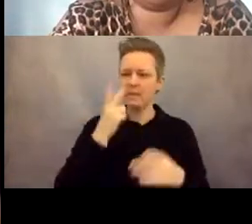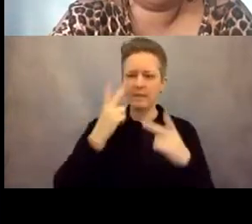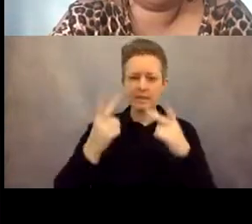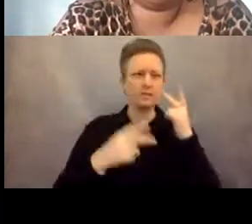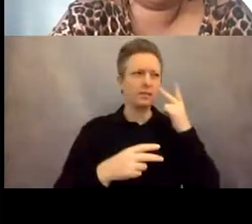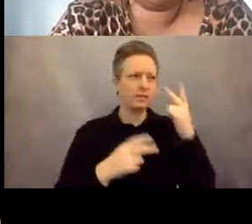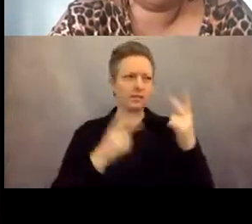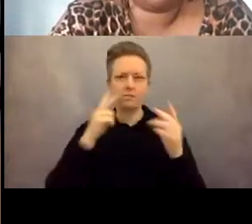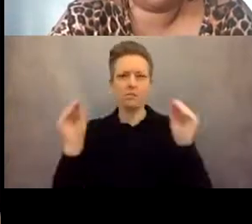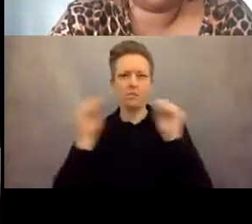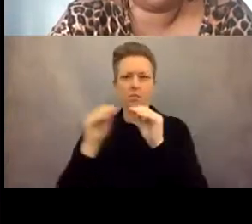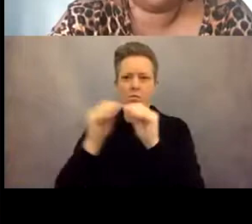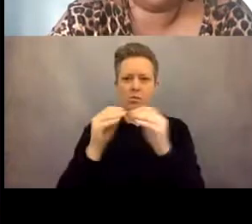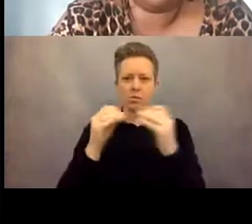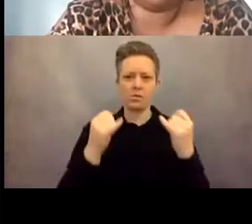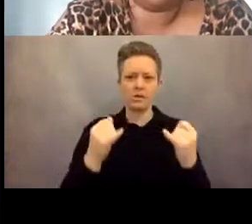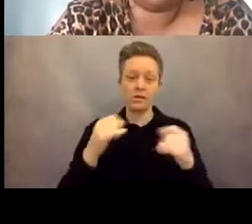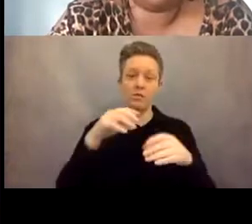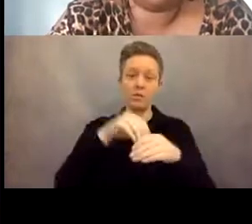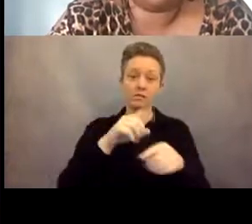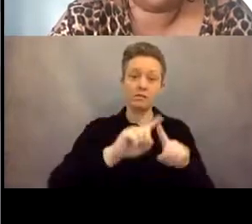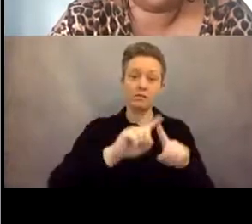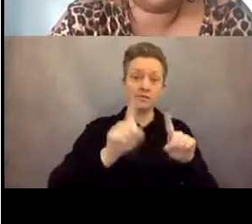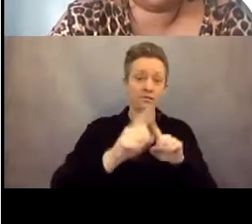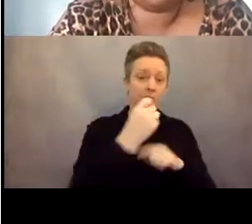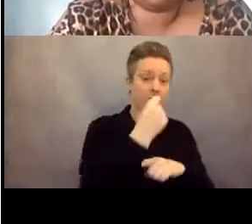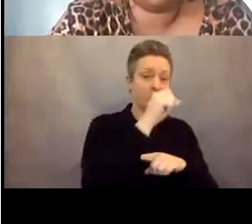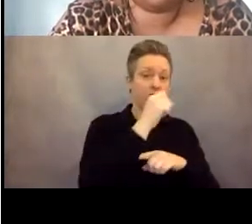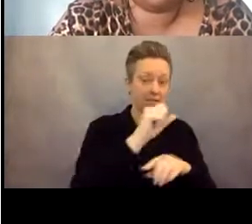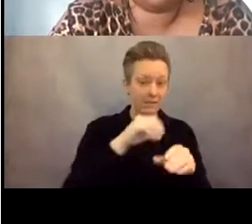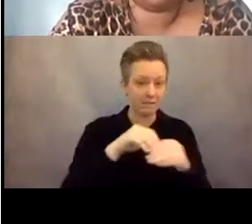throughout all of our communities and society as a whole.